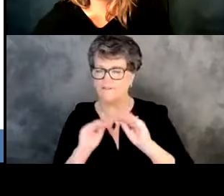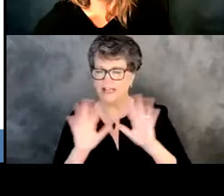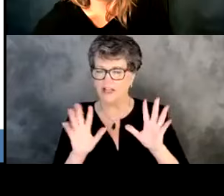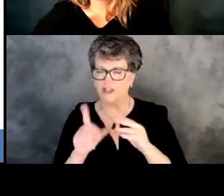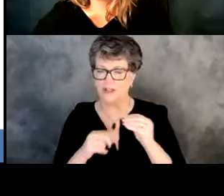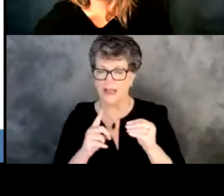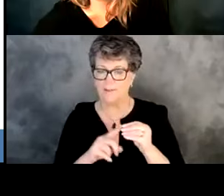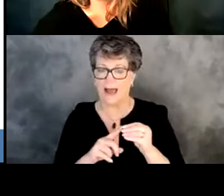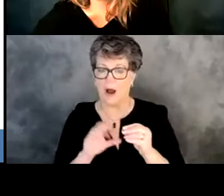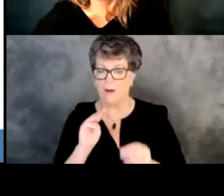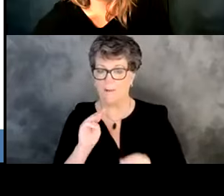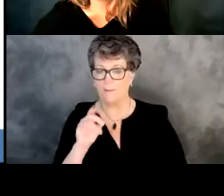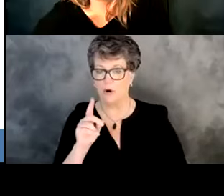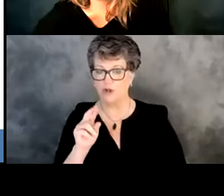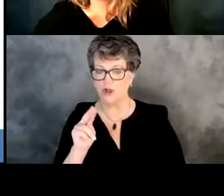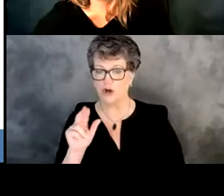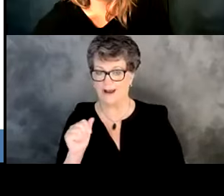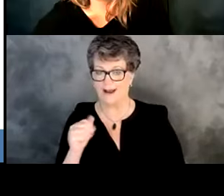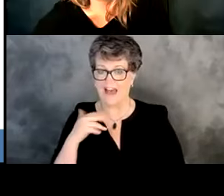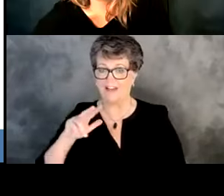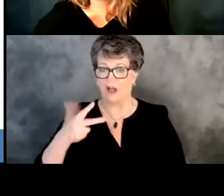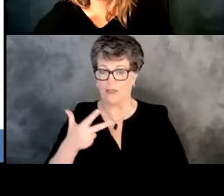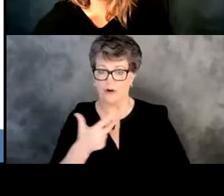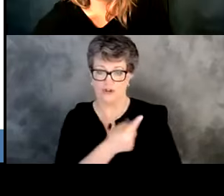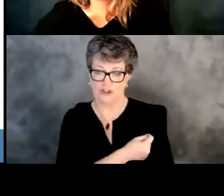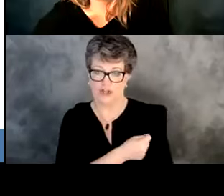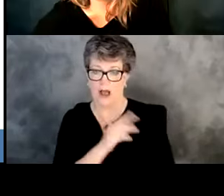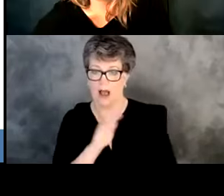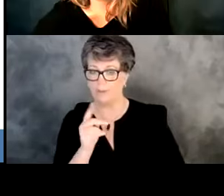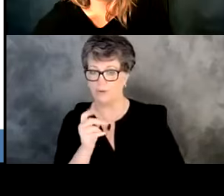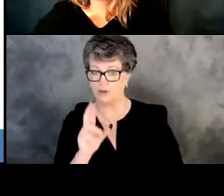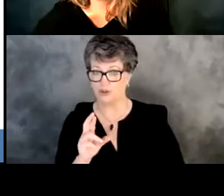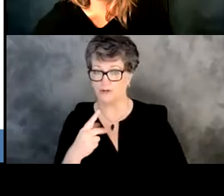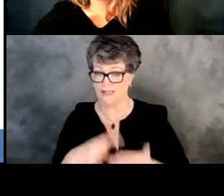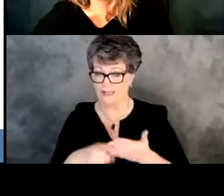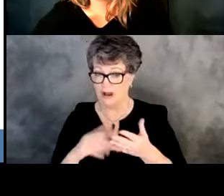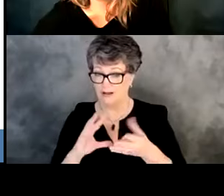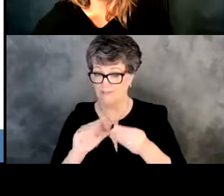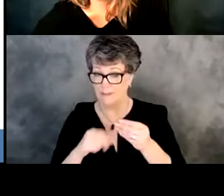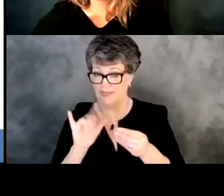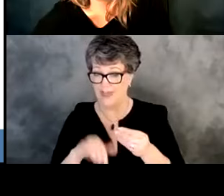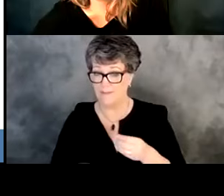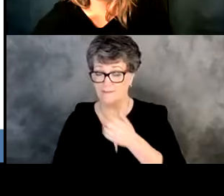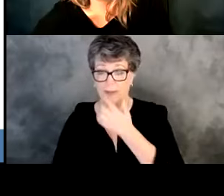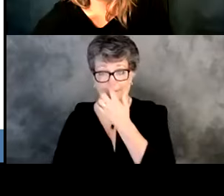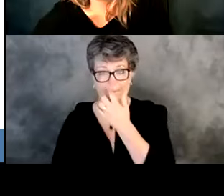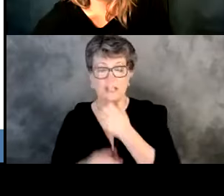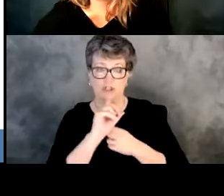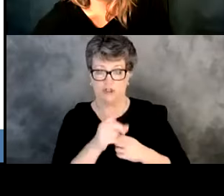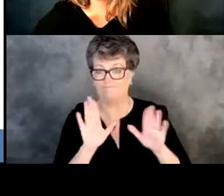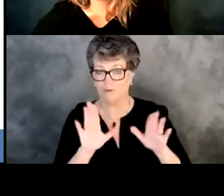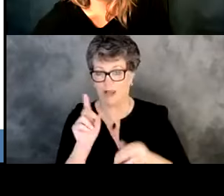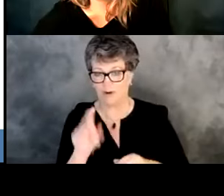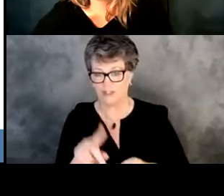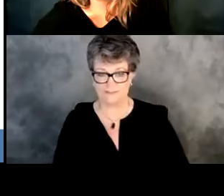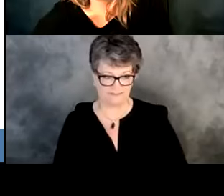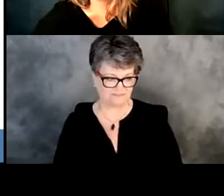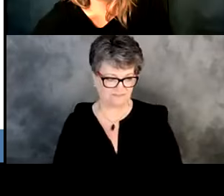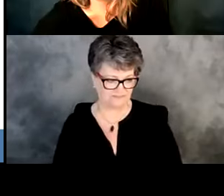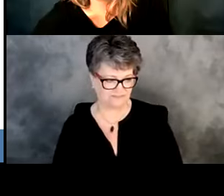the Moderna having a third shot. Can you speak more about this? Sure, so that's a great question.